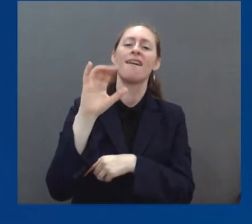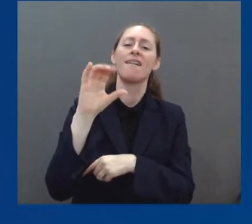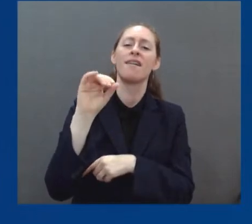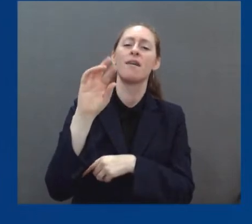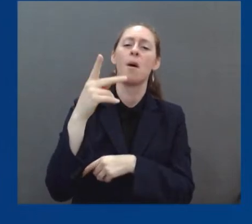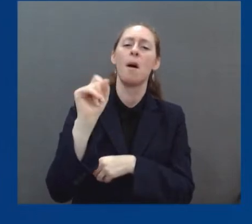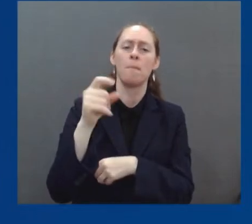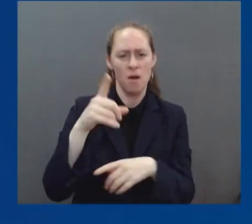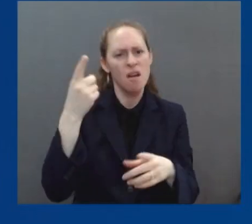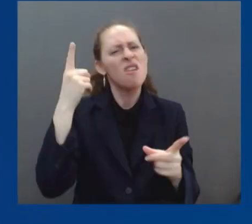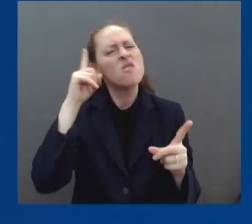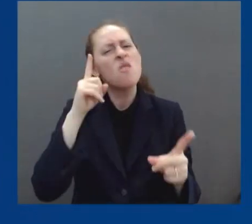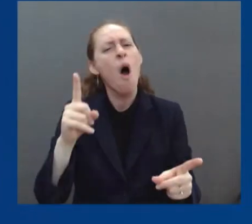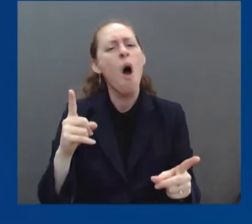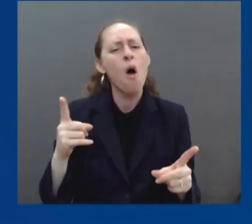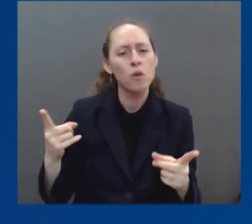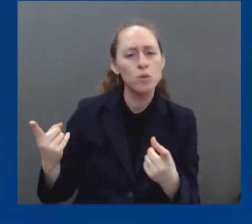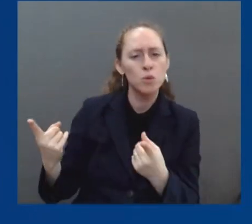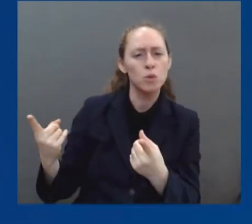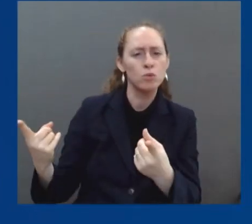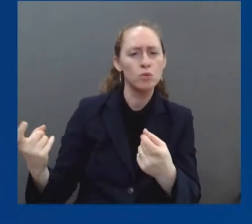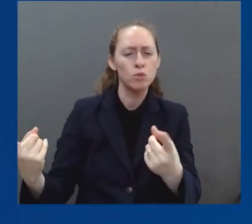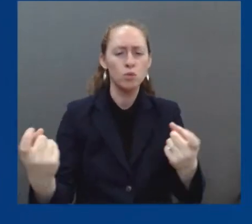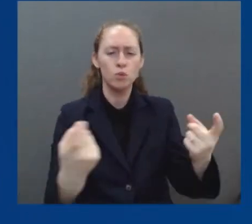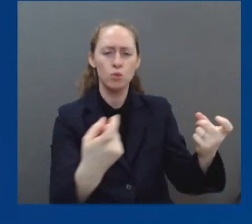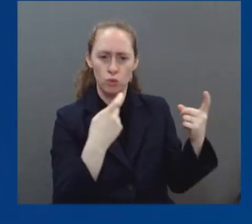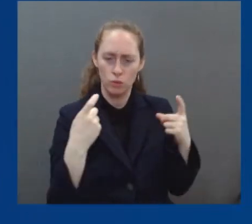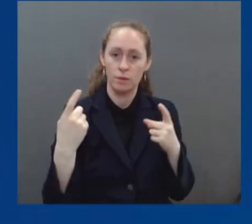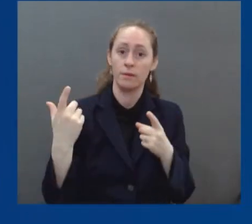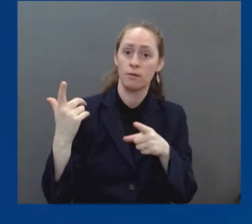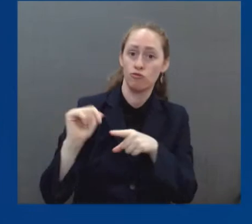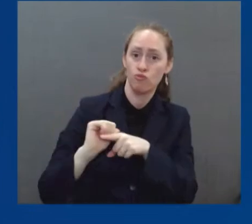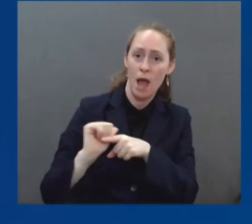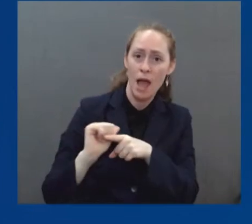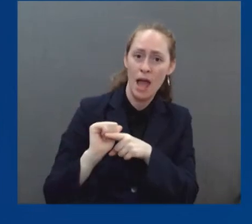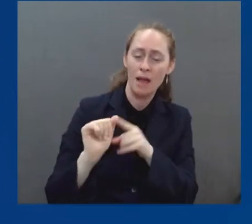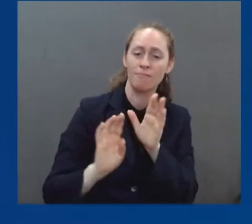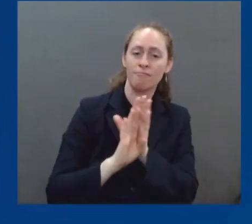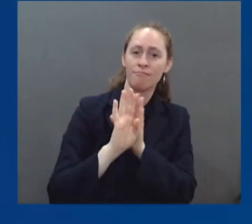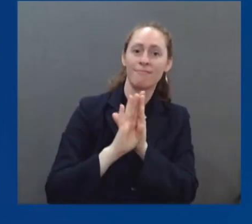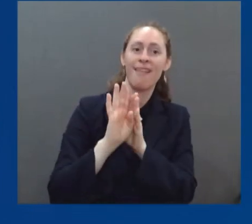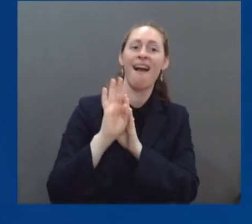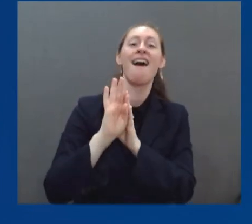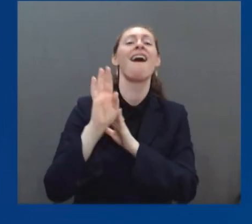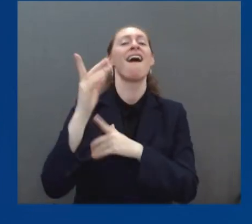leaders. Public Health AmeriCorps is supported through investments from the American Rescue Plan and is